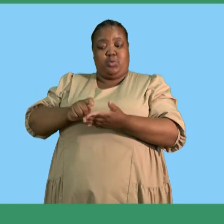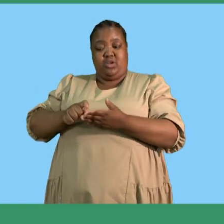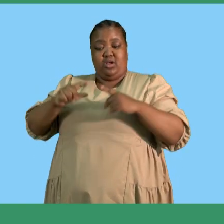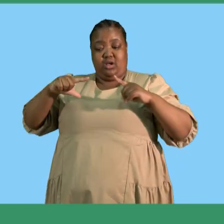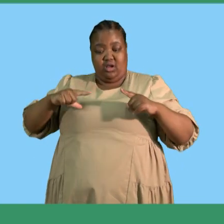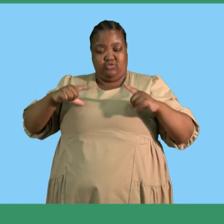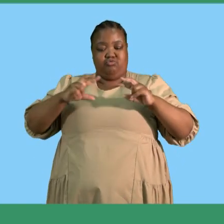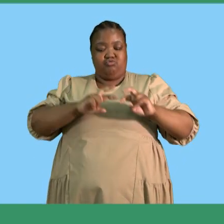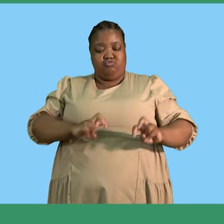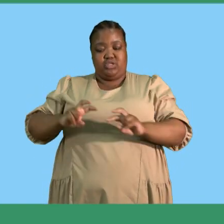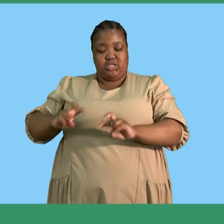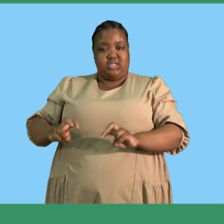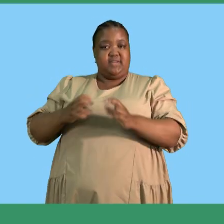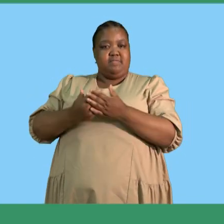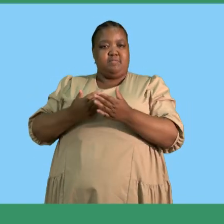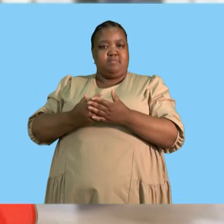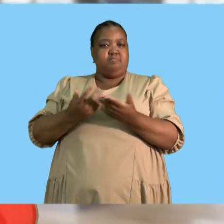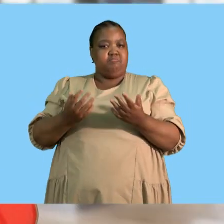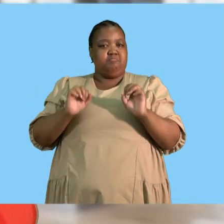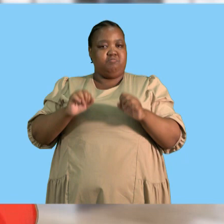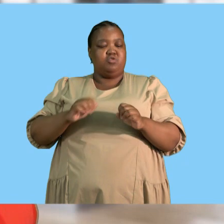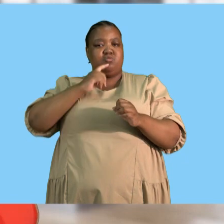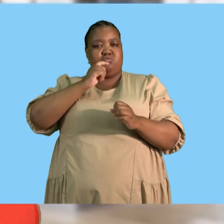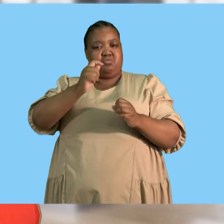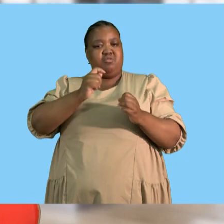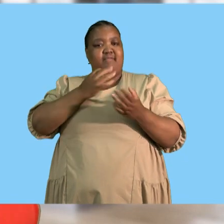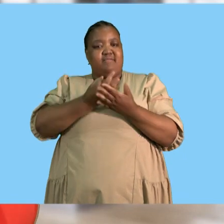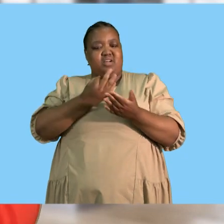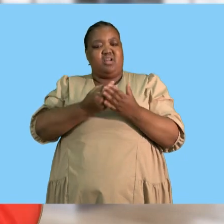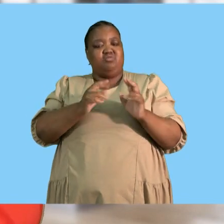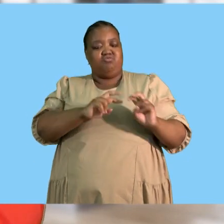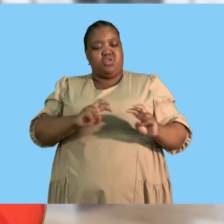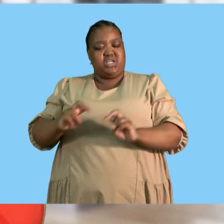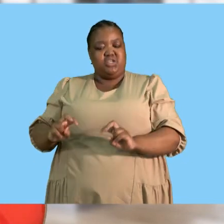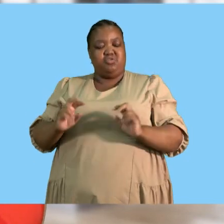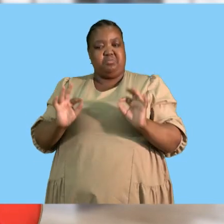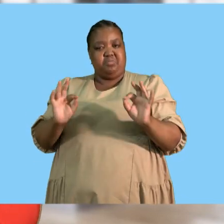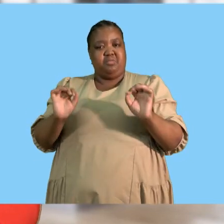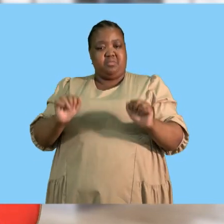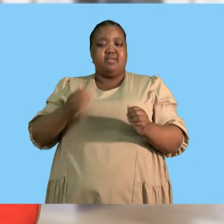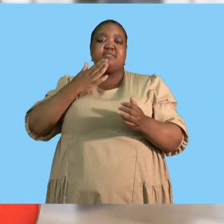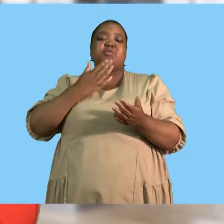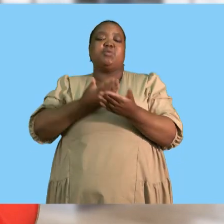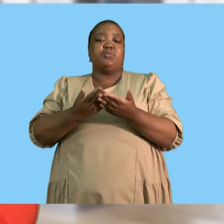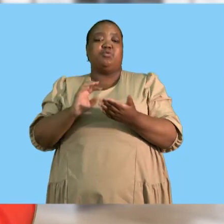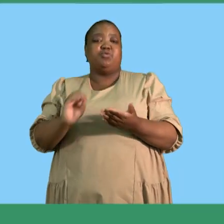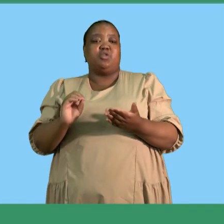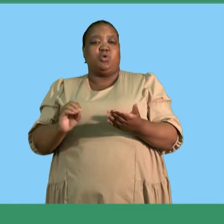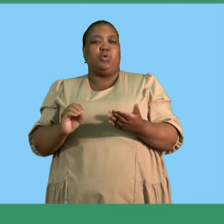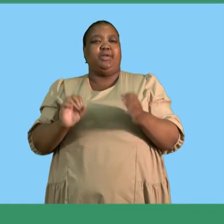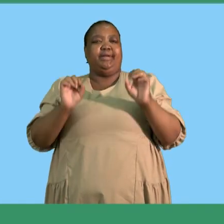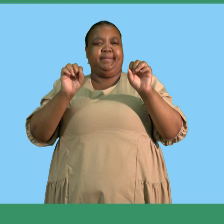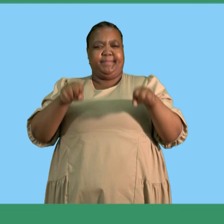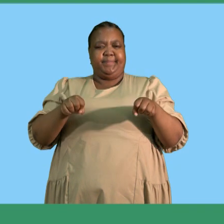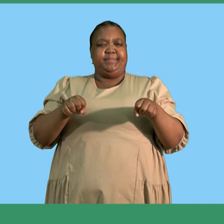that you have facts that are well researched and you can prove. Then you must have a draft